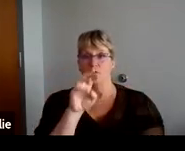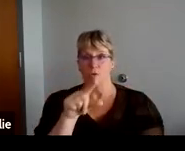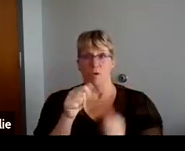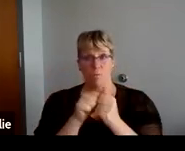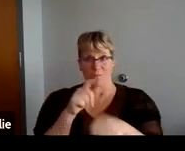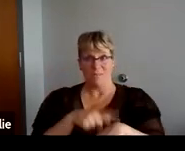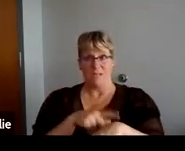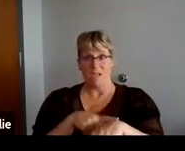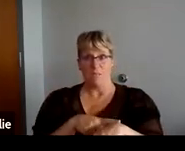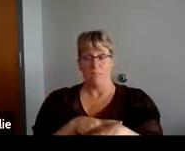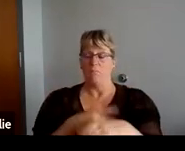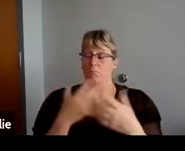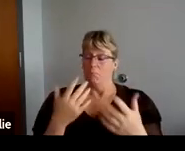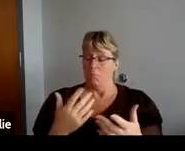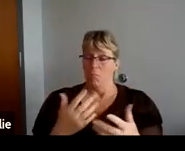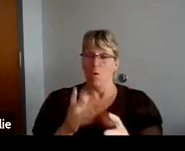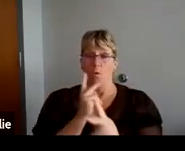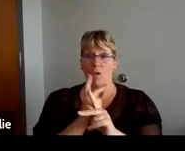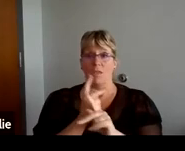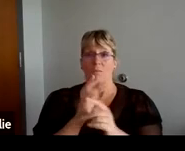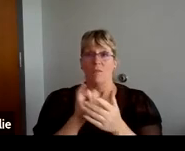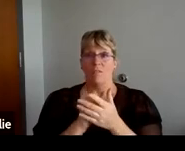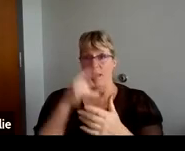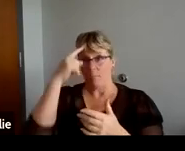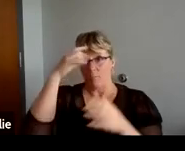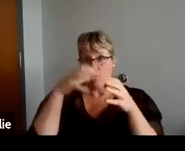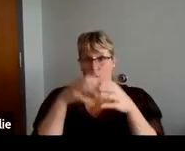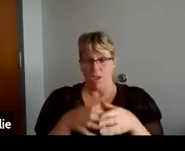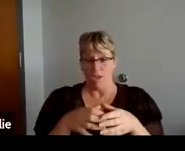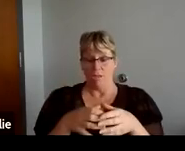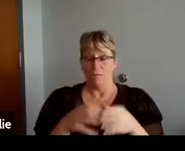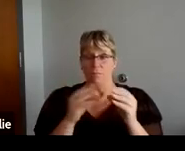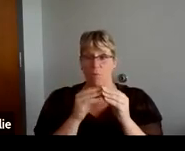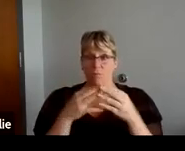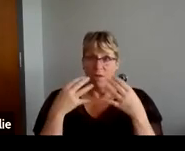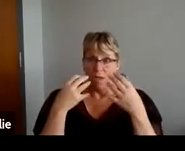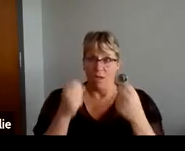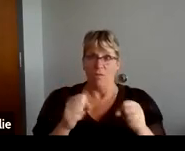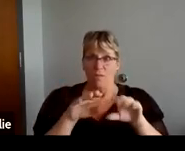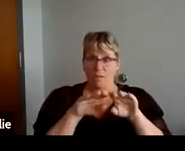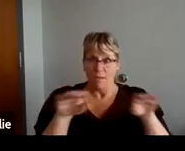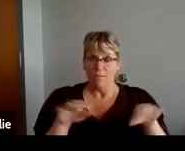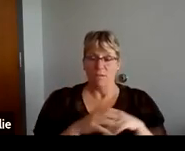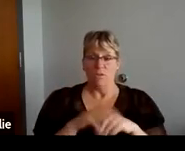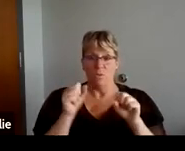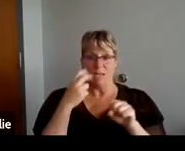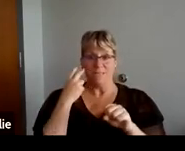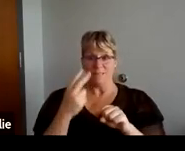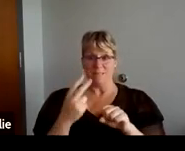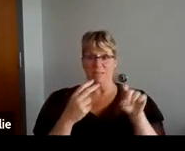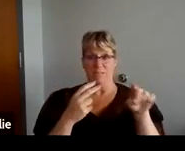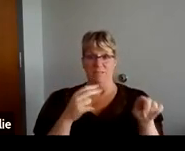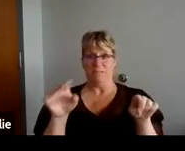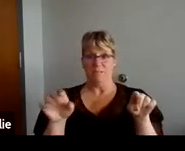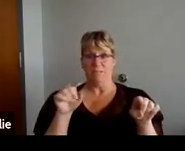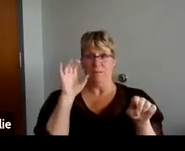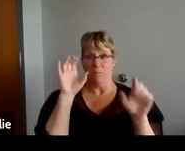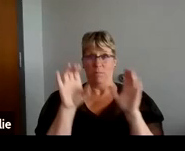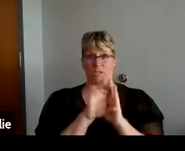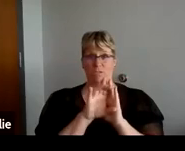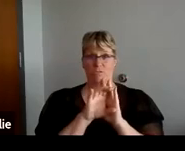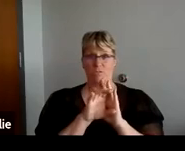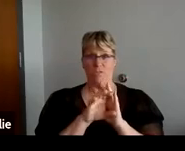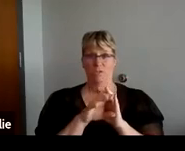time, we are restoring that brain to a relatively healthy level. You can see the deterioration still,